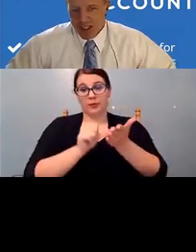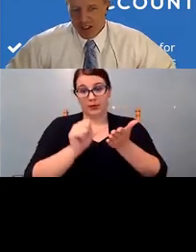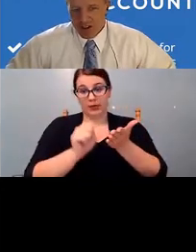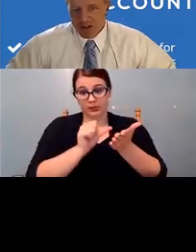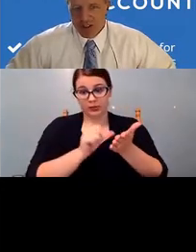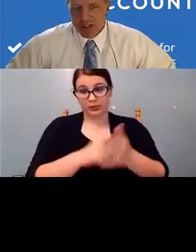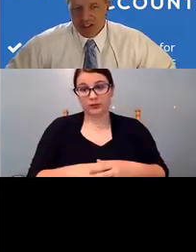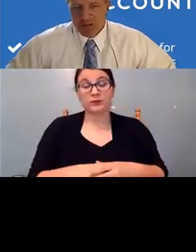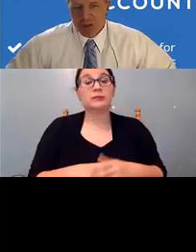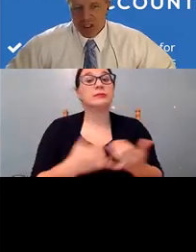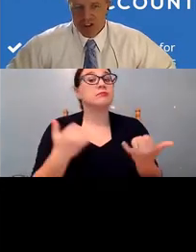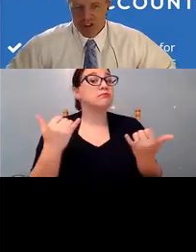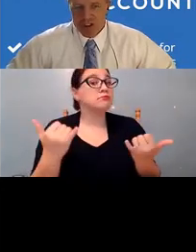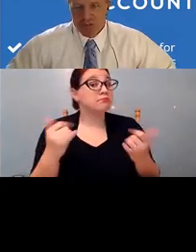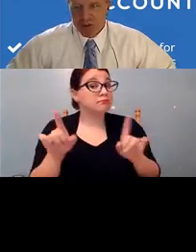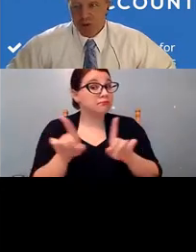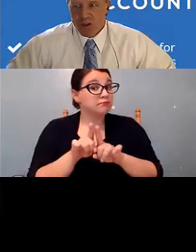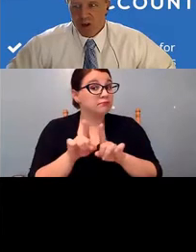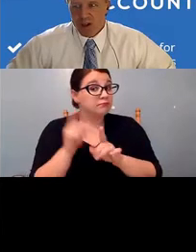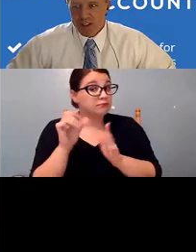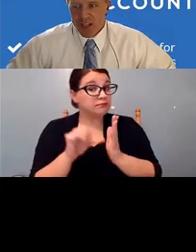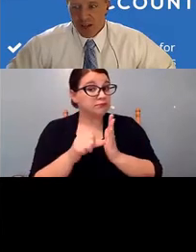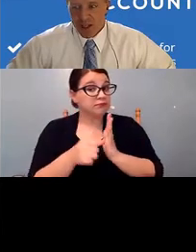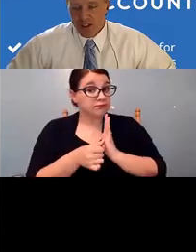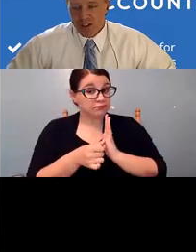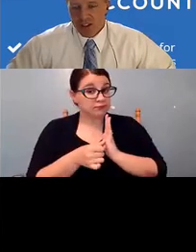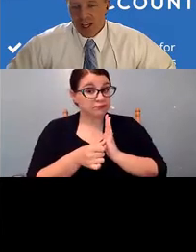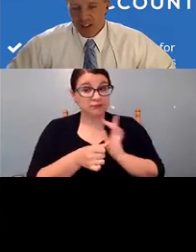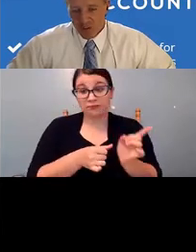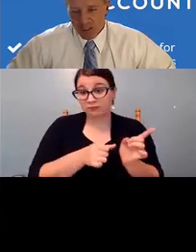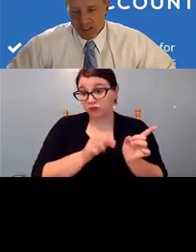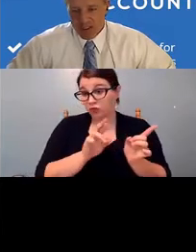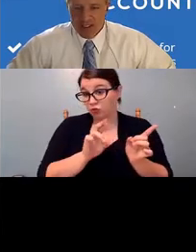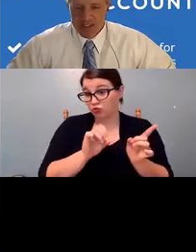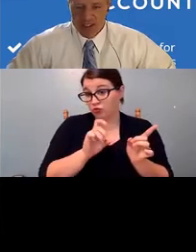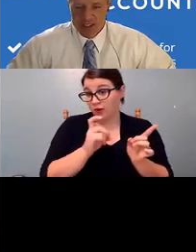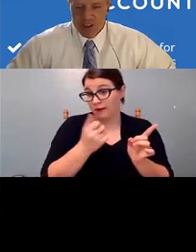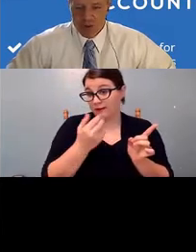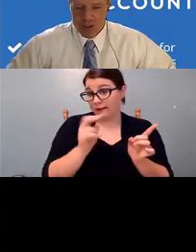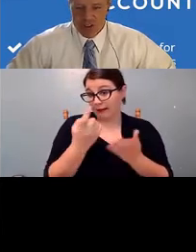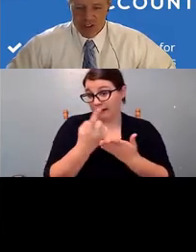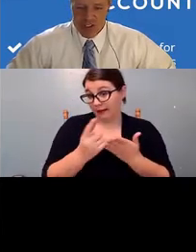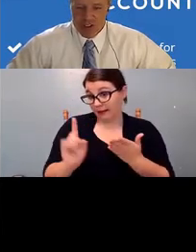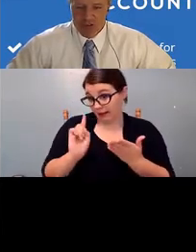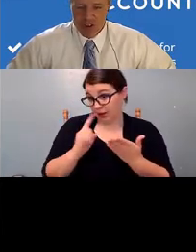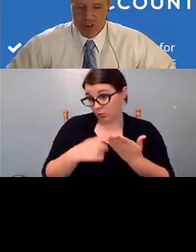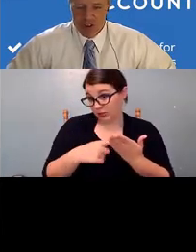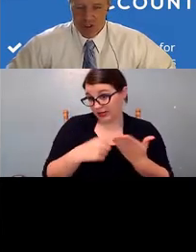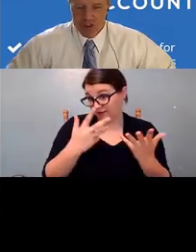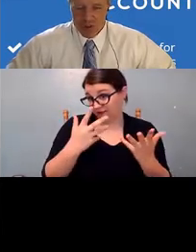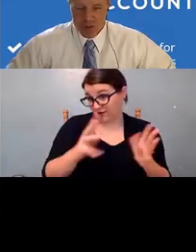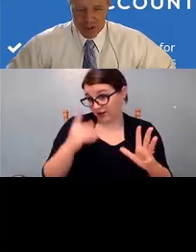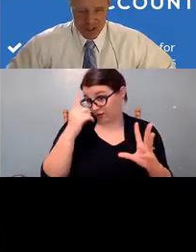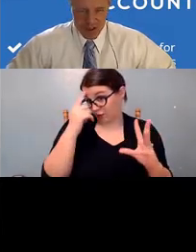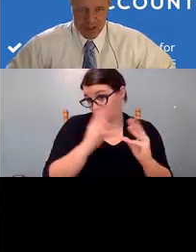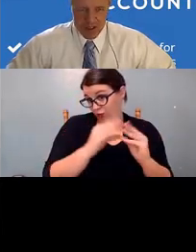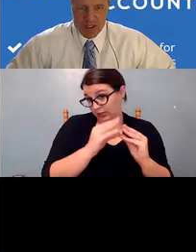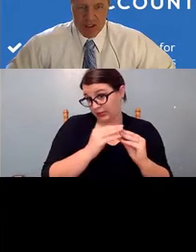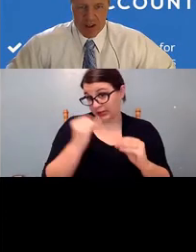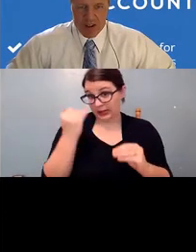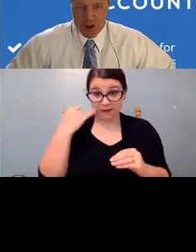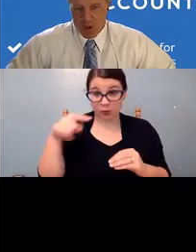out here, in relationship to what Roxanne mentioned last week in her presentation, for those of you that were